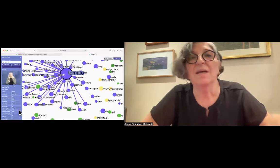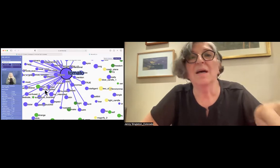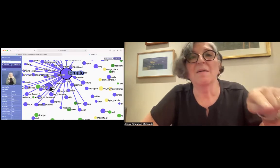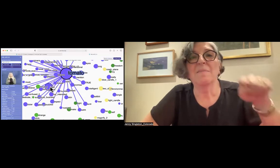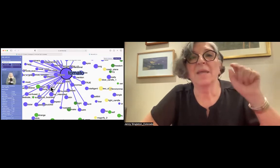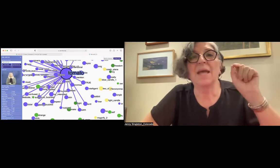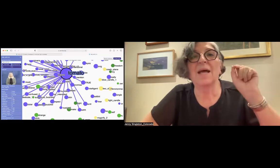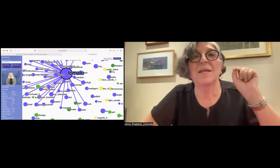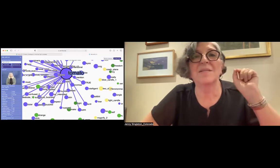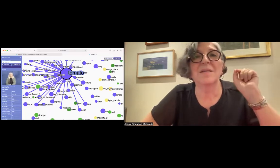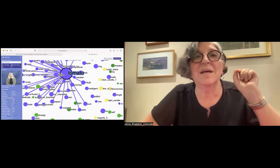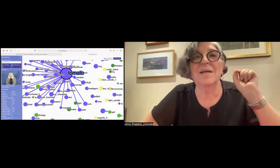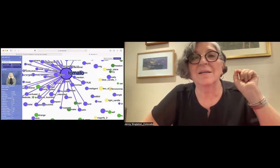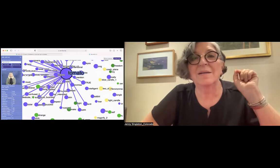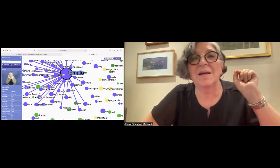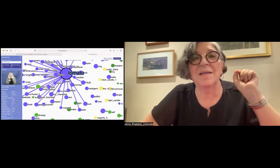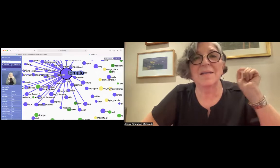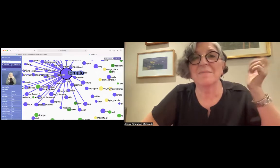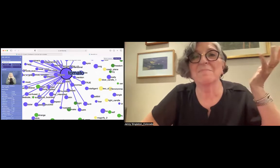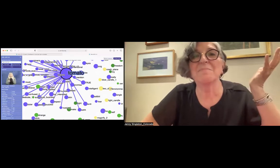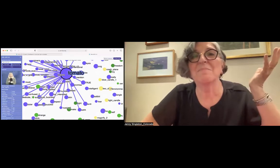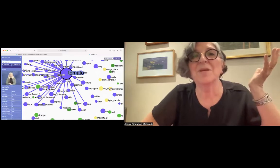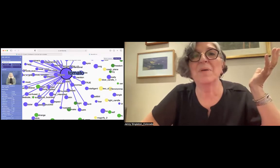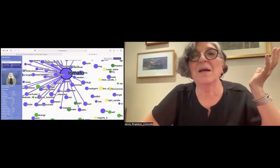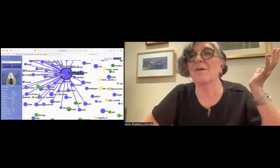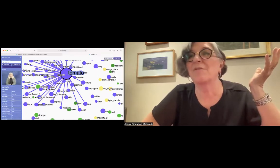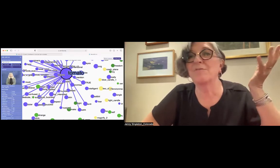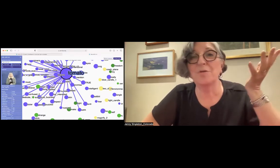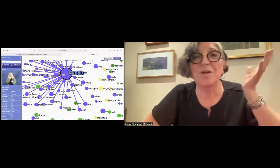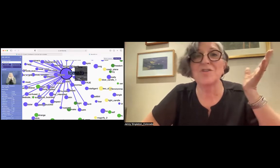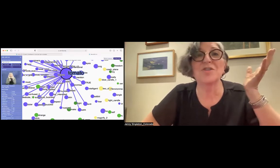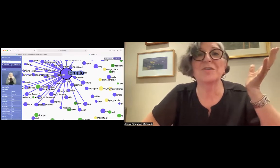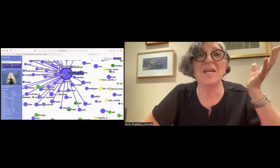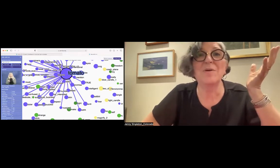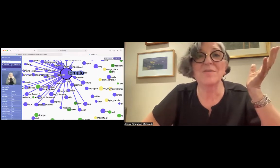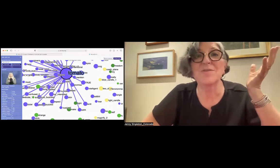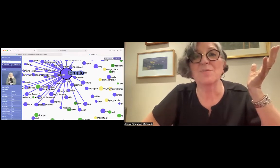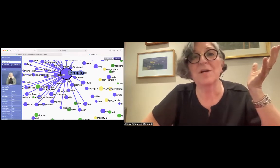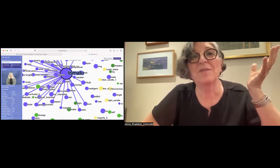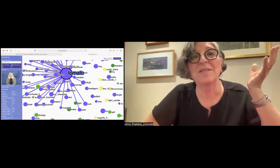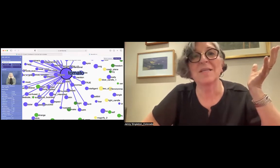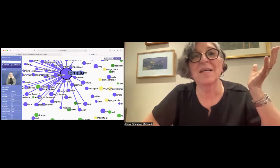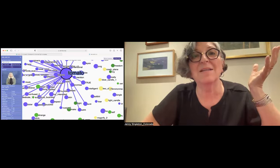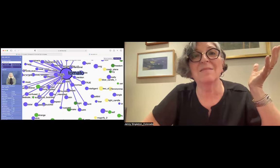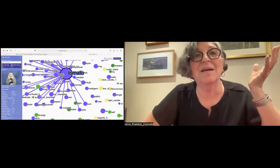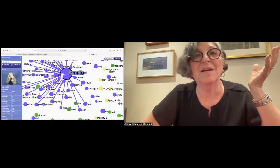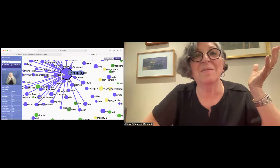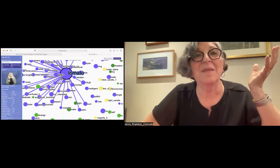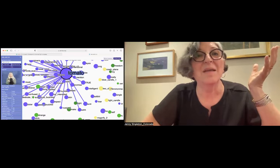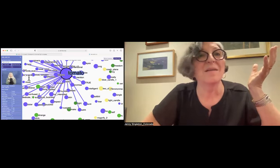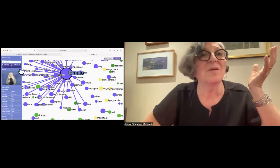frequency, and I can, pick other phonological neighbors where the